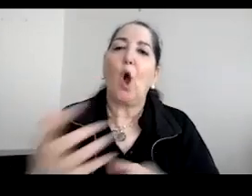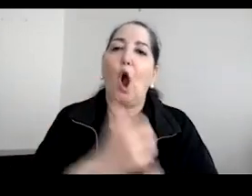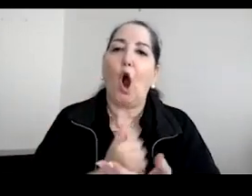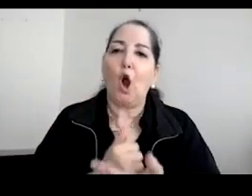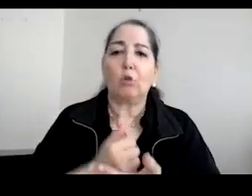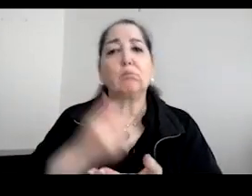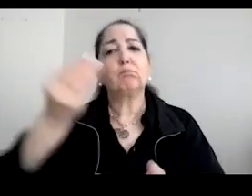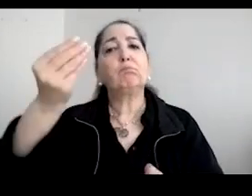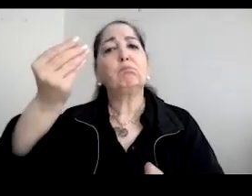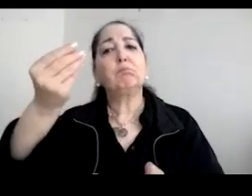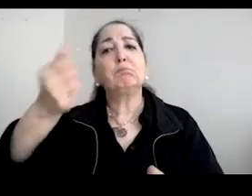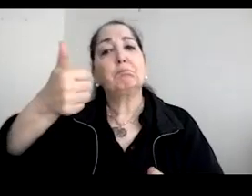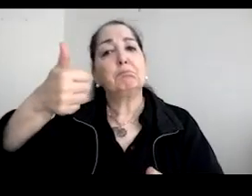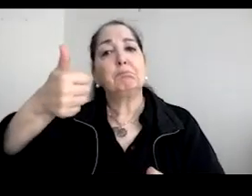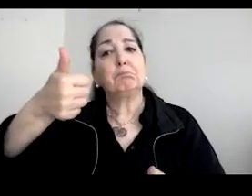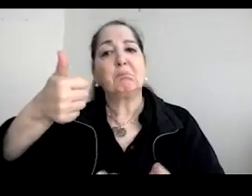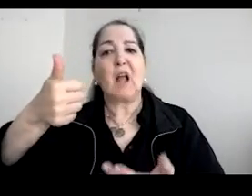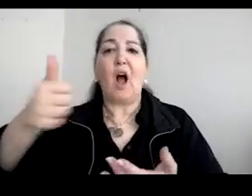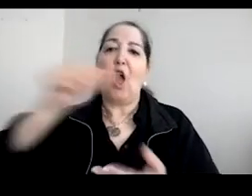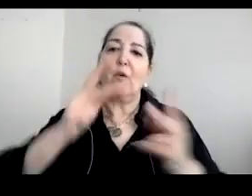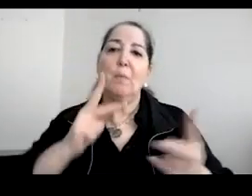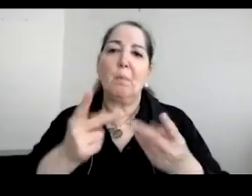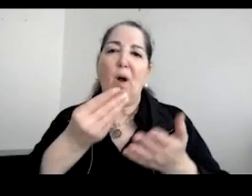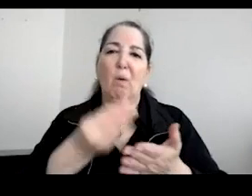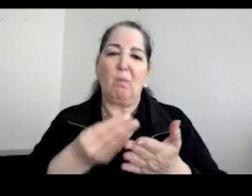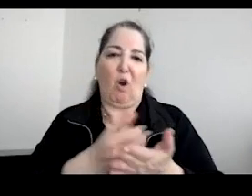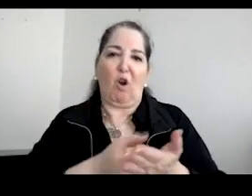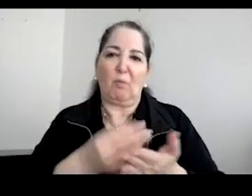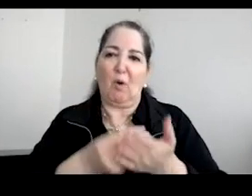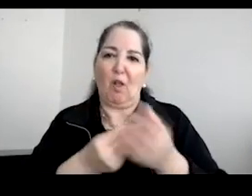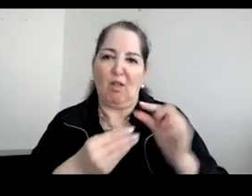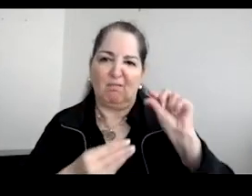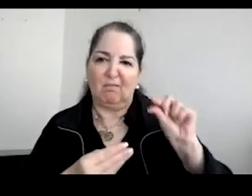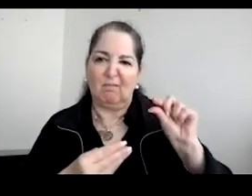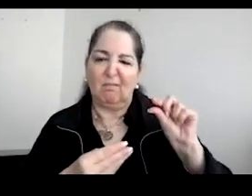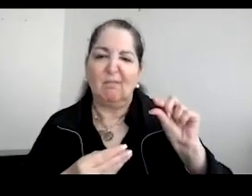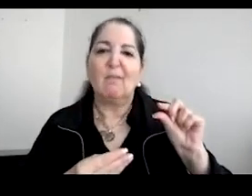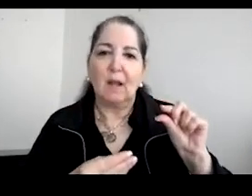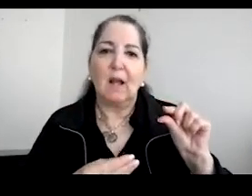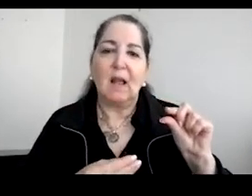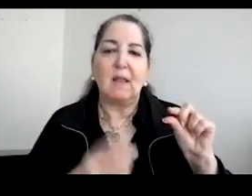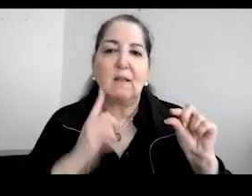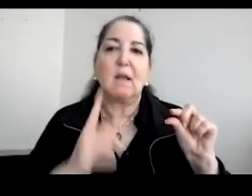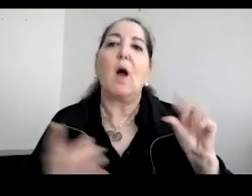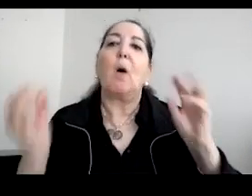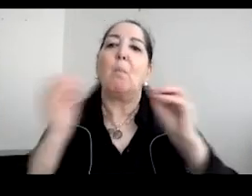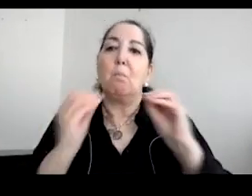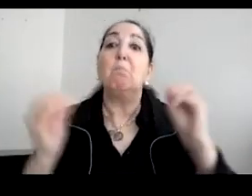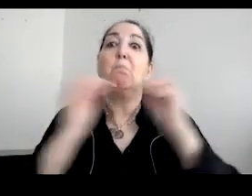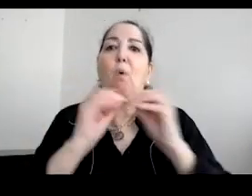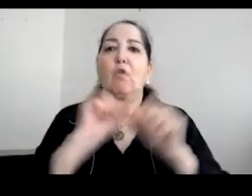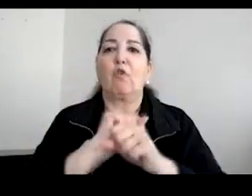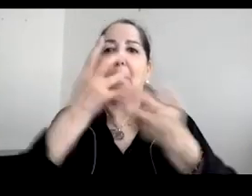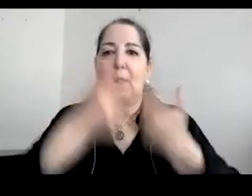earnings, okay, measured in early March before the crisis set in, have seen much, much greater job losses than people in